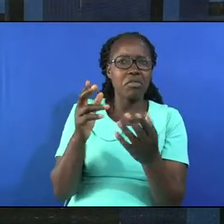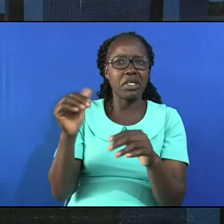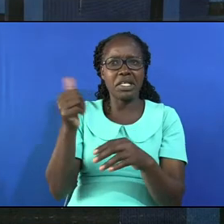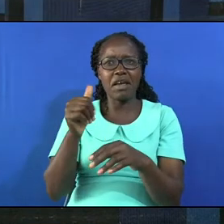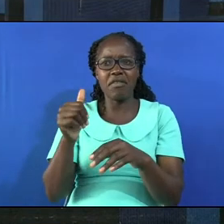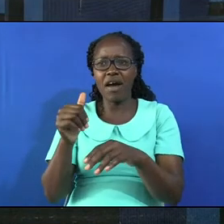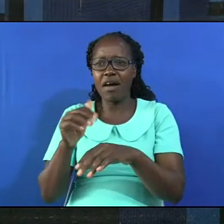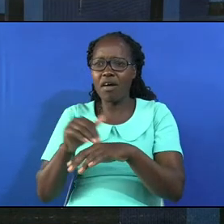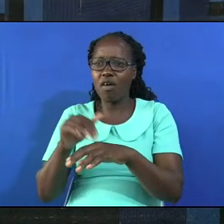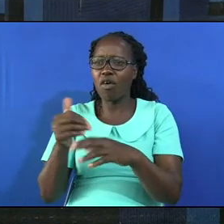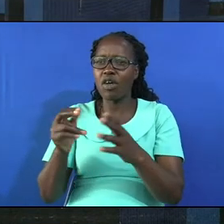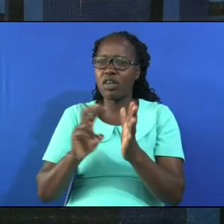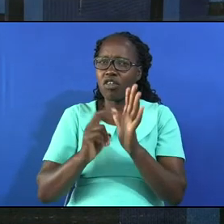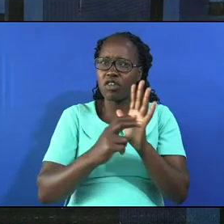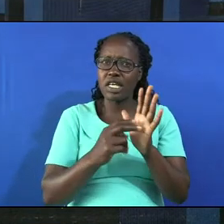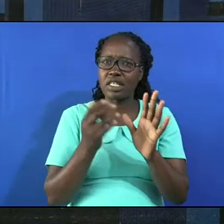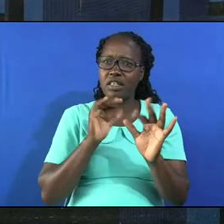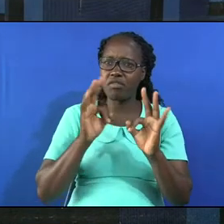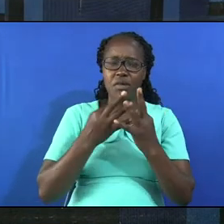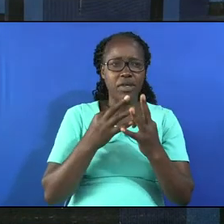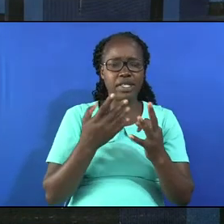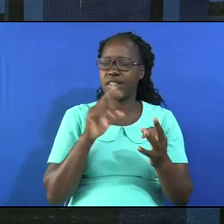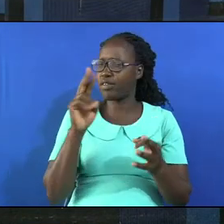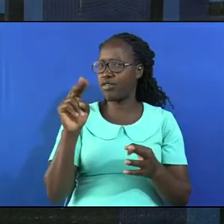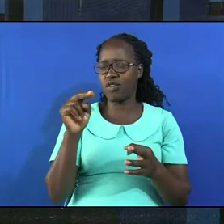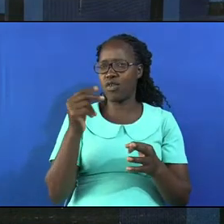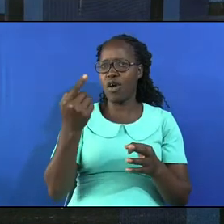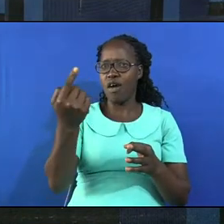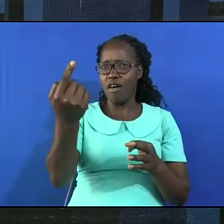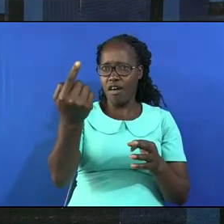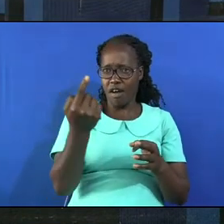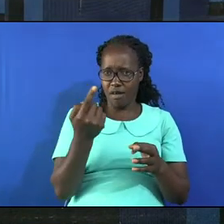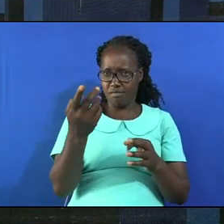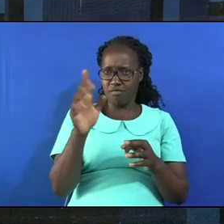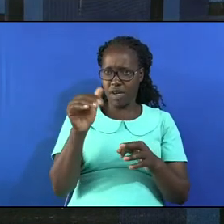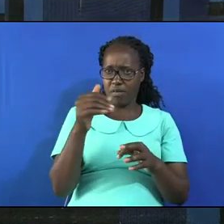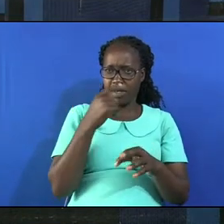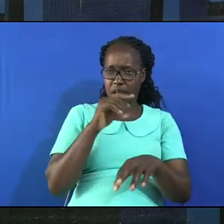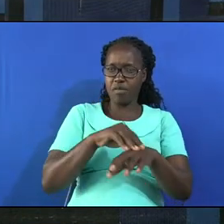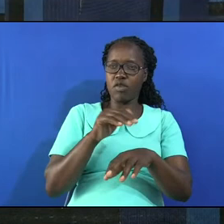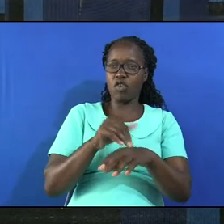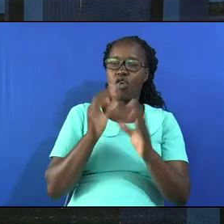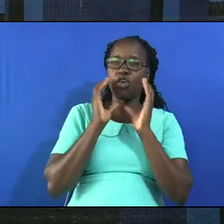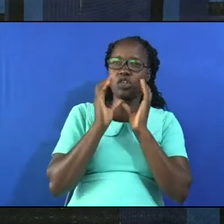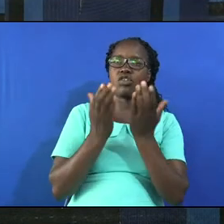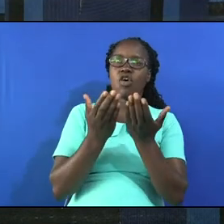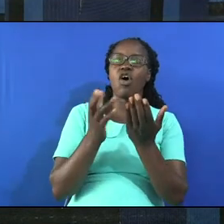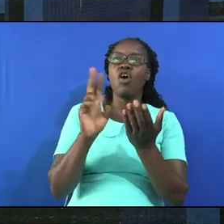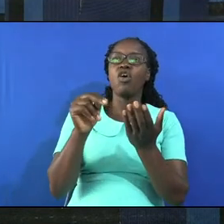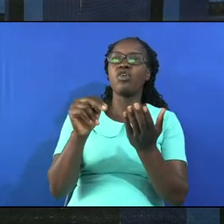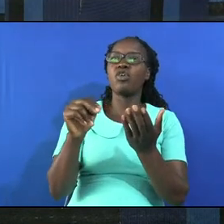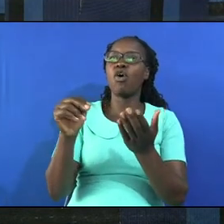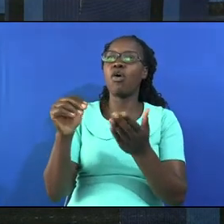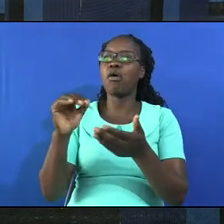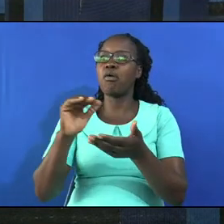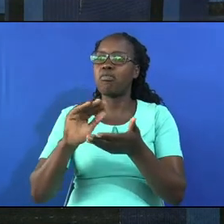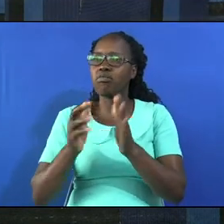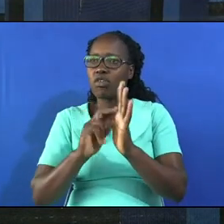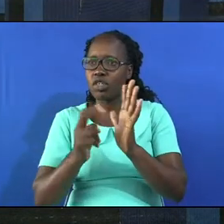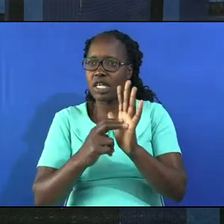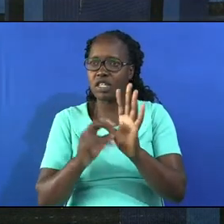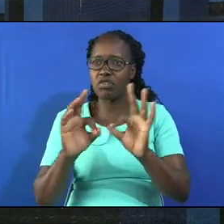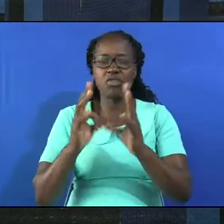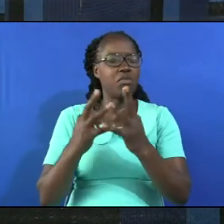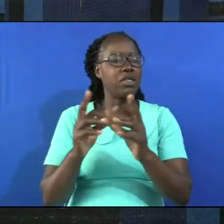to his family. He said, Abraham, come. When God called Noah, he made no reference to his family. He